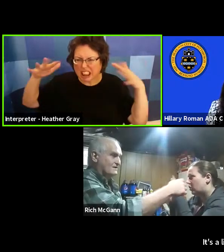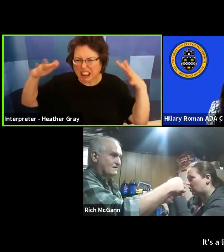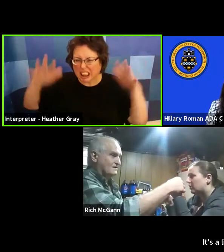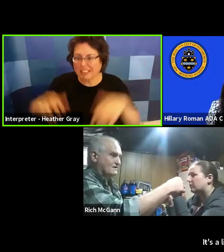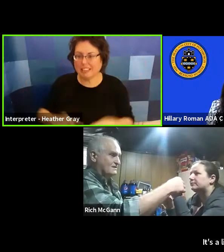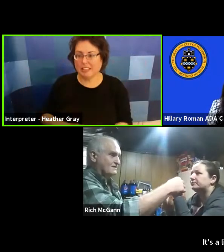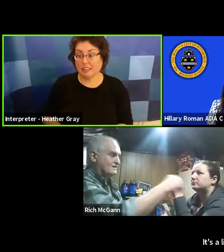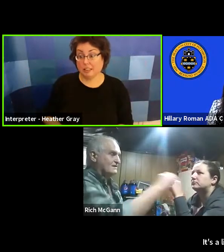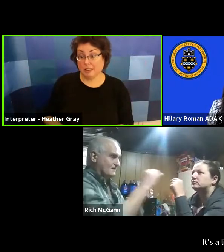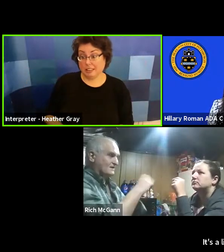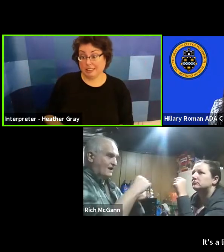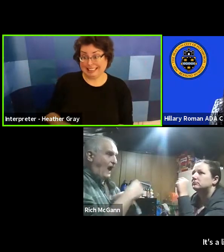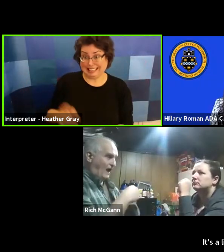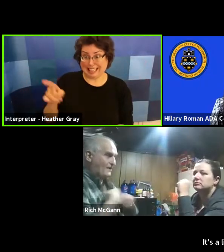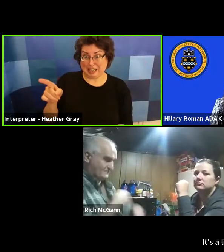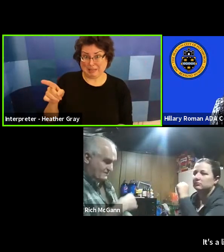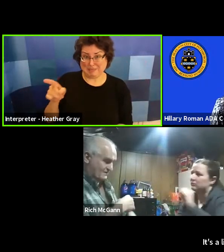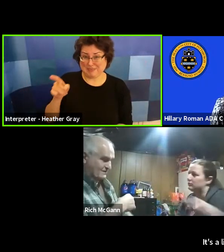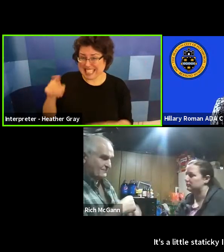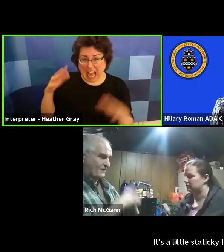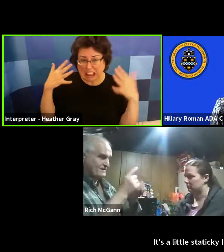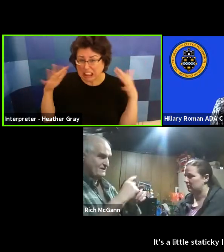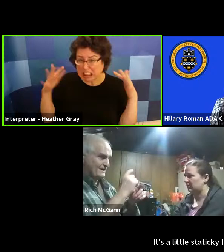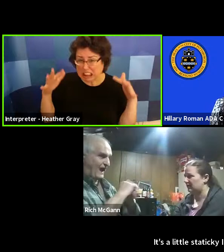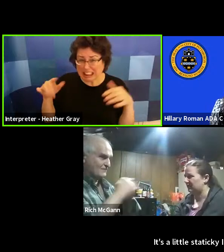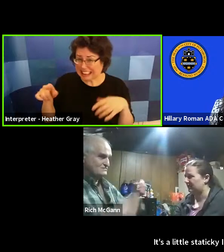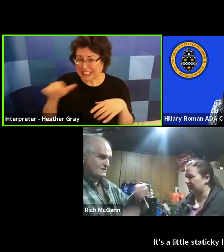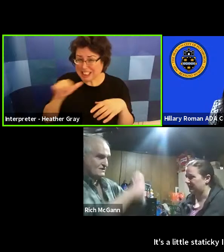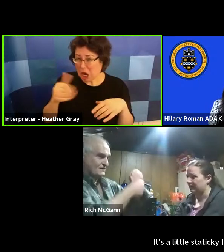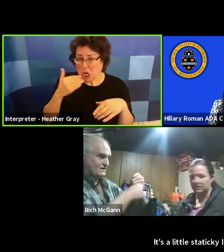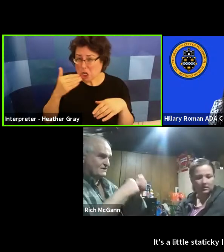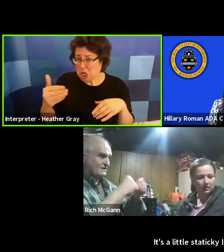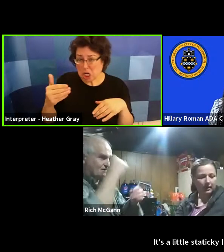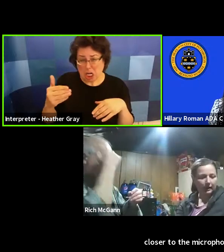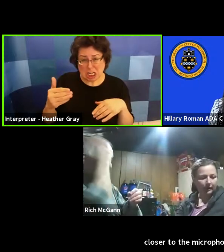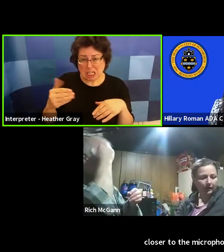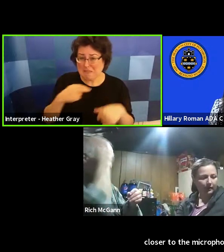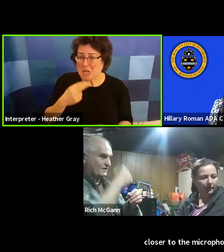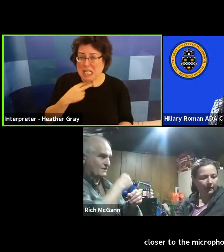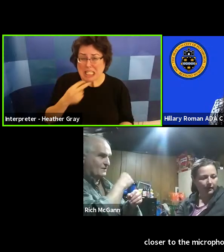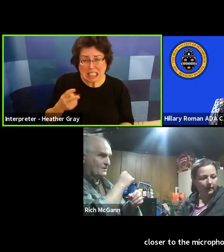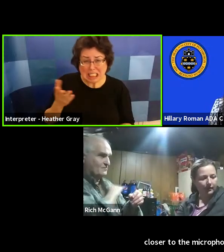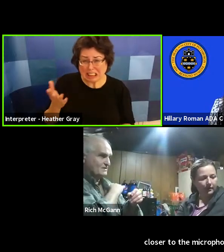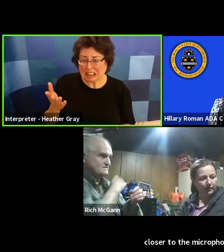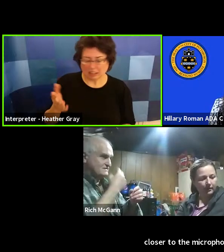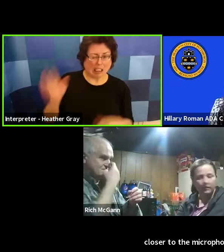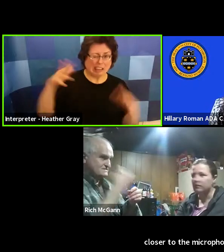I don't know if you need to be closer to the microphone or if there's a bad connection, maybe.